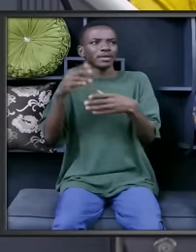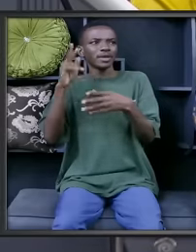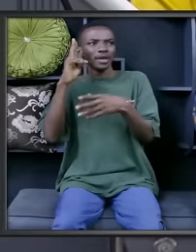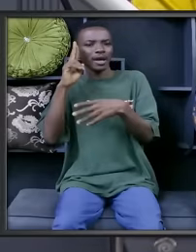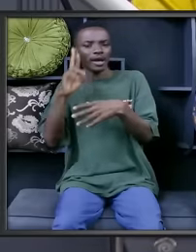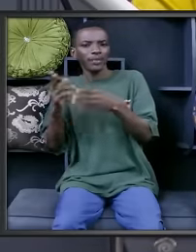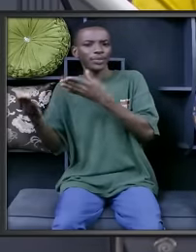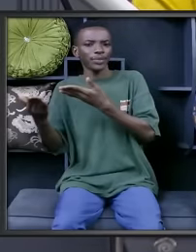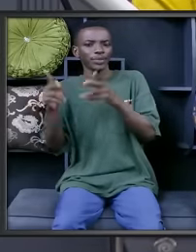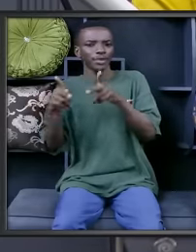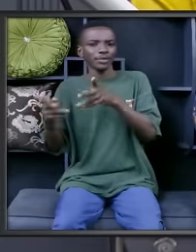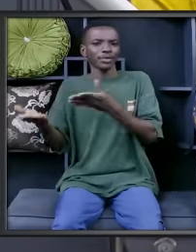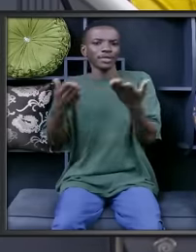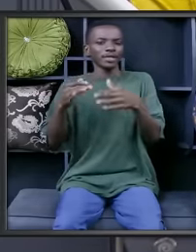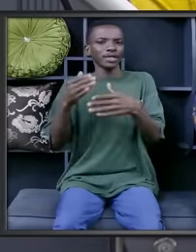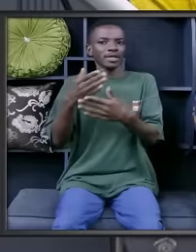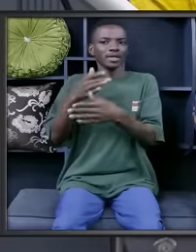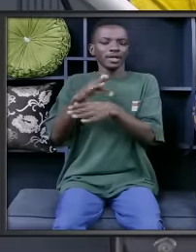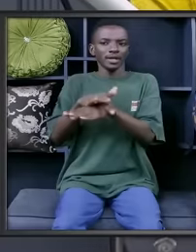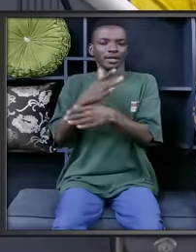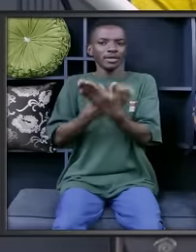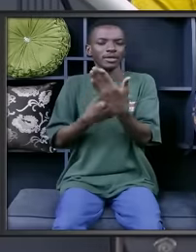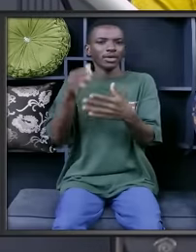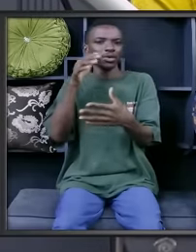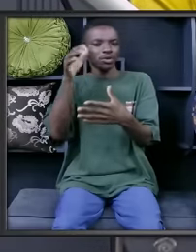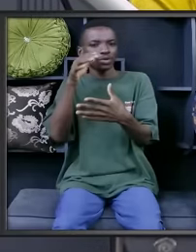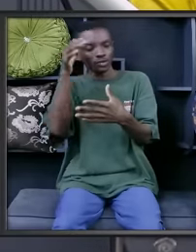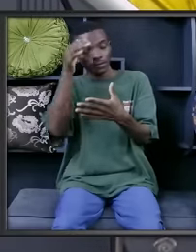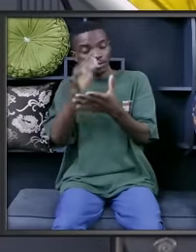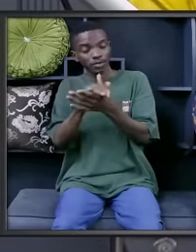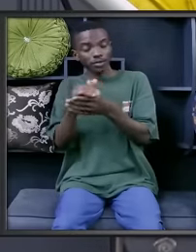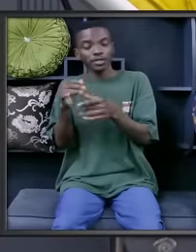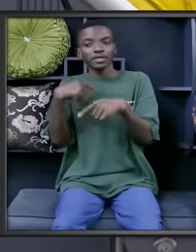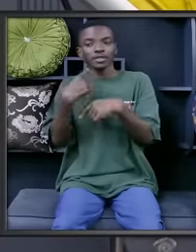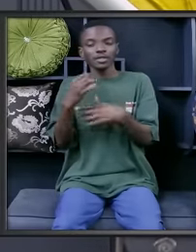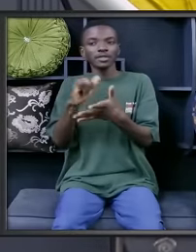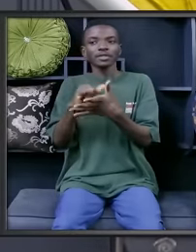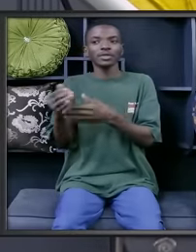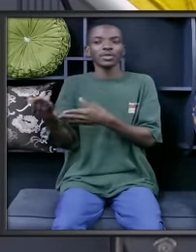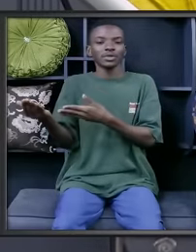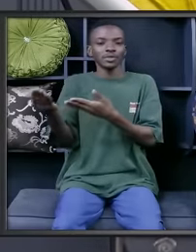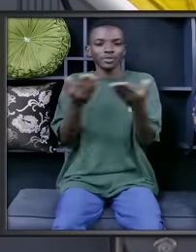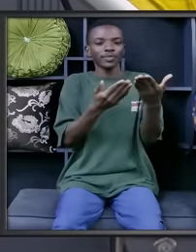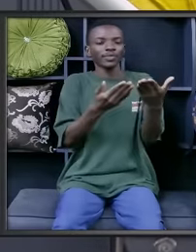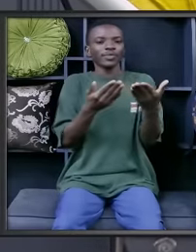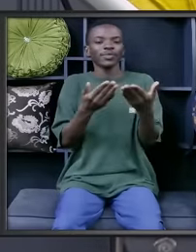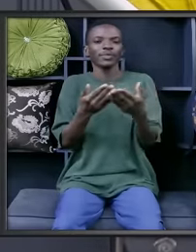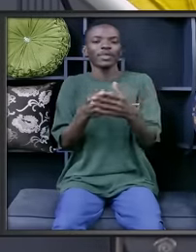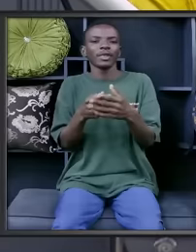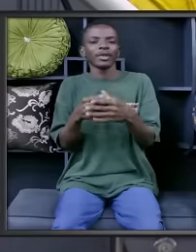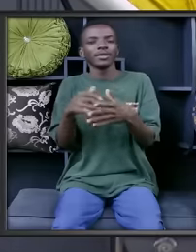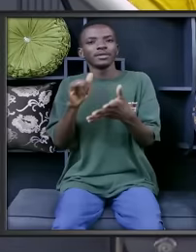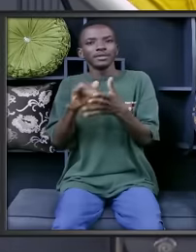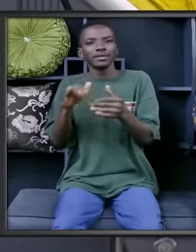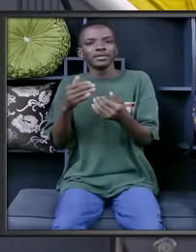from my village, because in the morning my husband's people took me to, they say make I just go there, go make things come down. Mm. So Naim